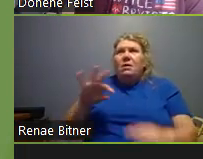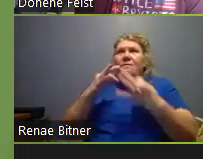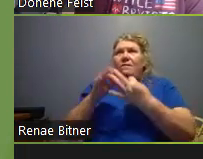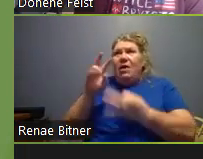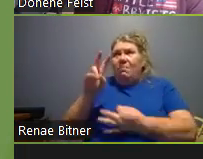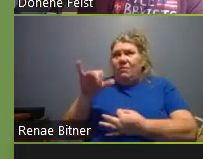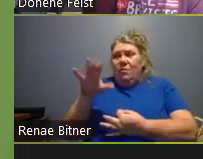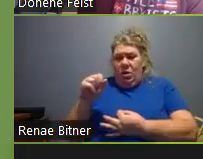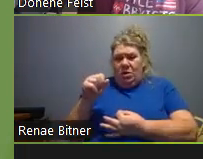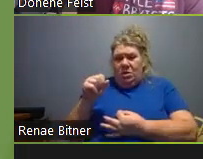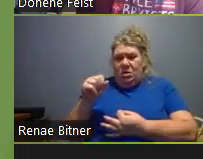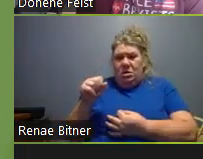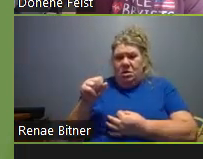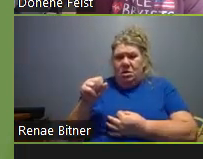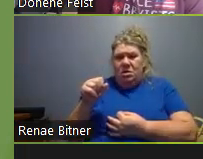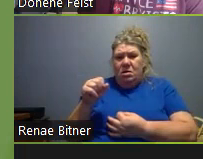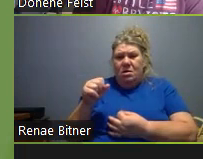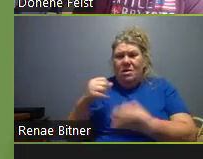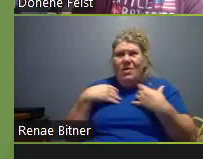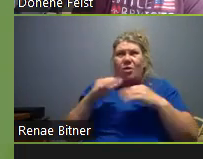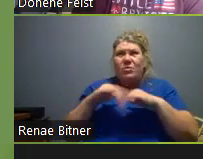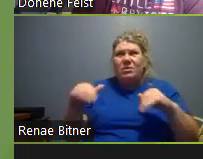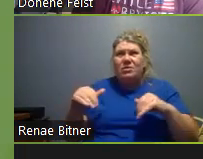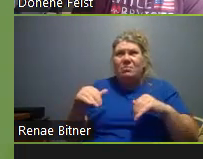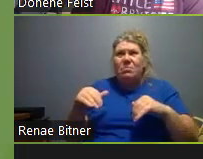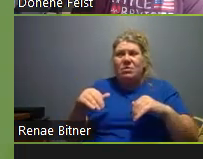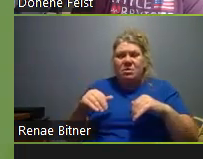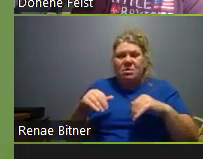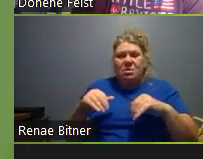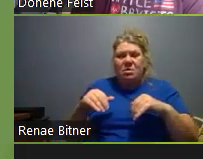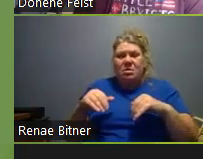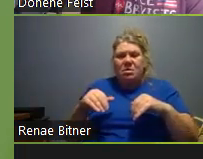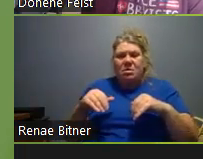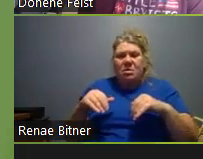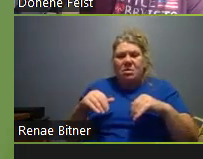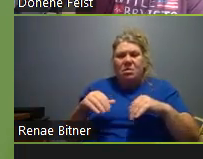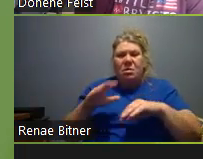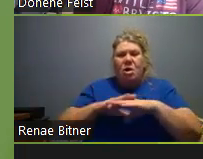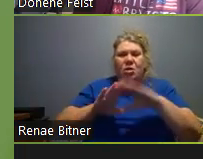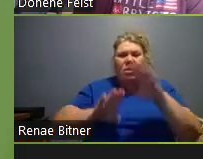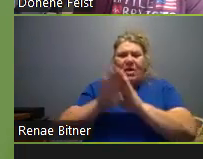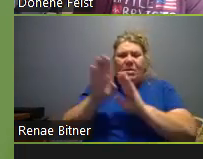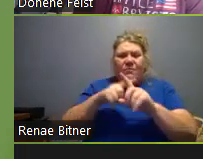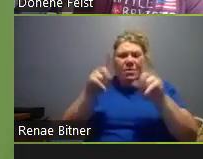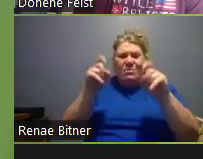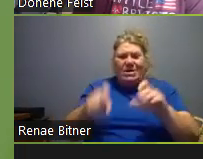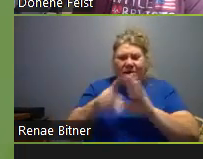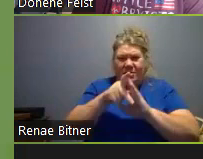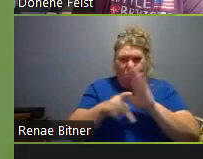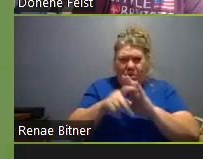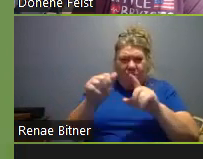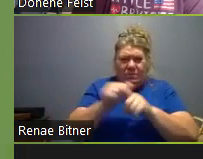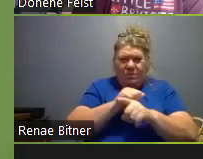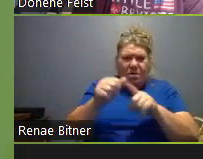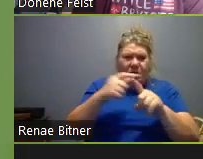that the health systems are built upon a set of tested principles and practices that flow from